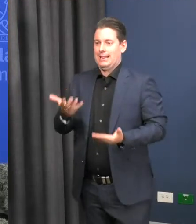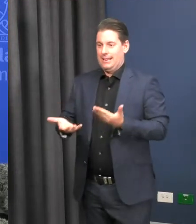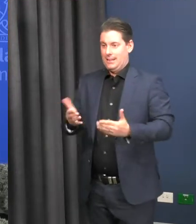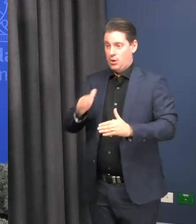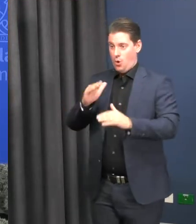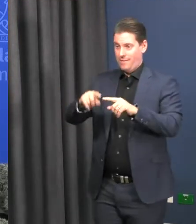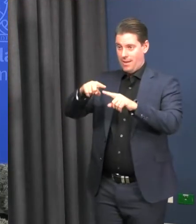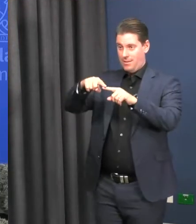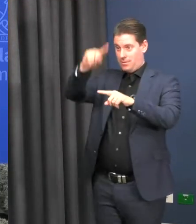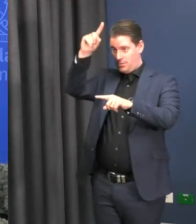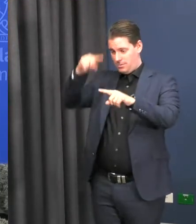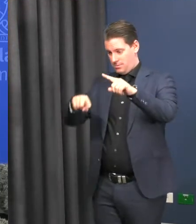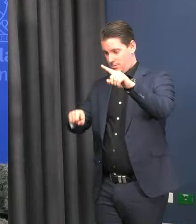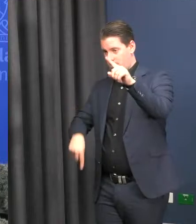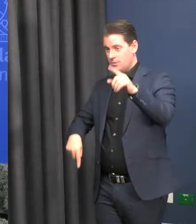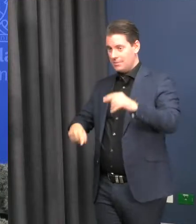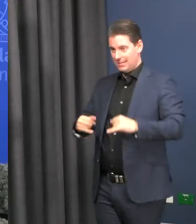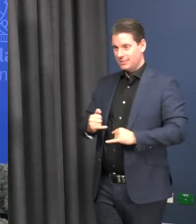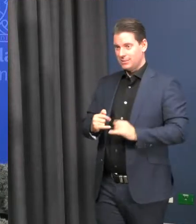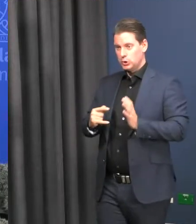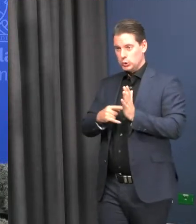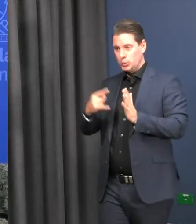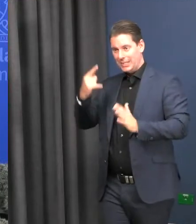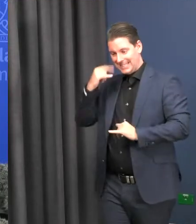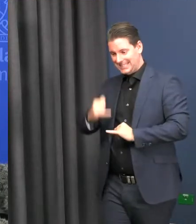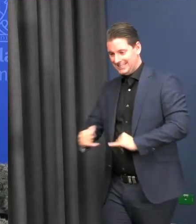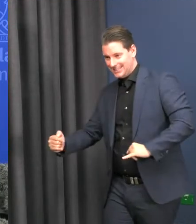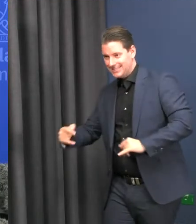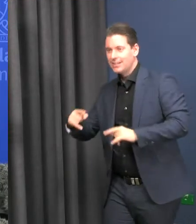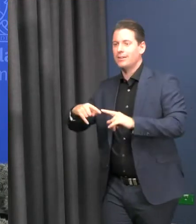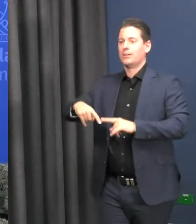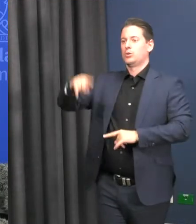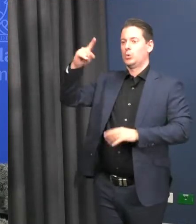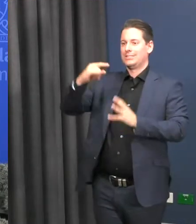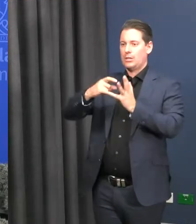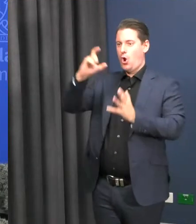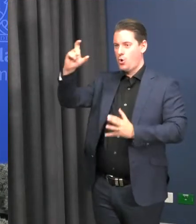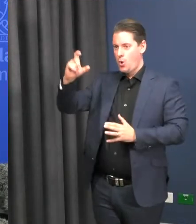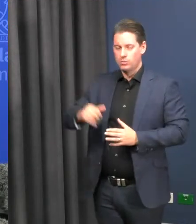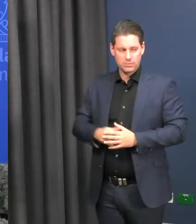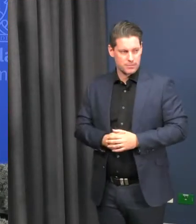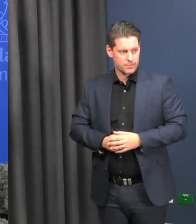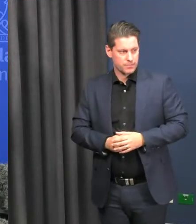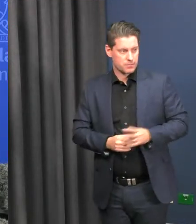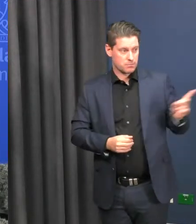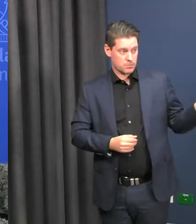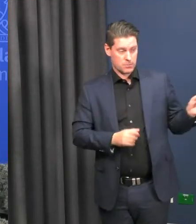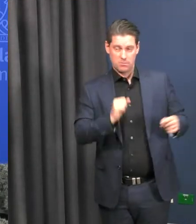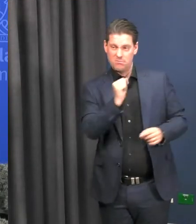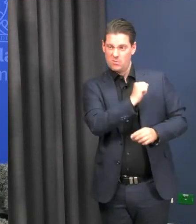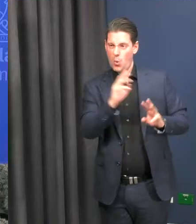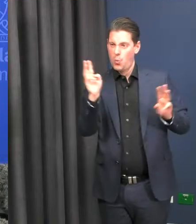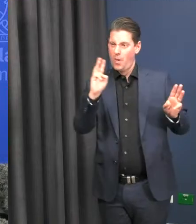outside of those areas to the border and up towards the Sunshine Coast. Is the Bureau going to be updating